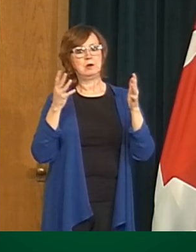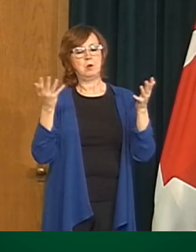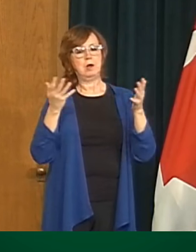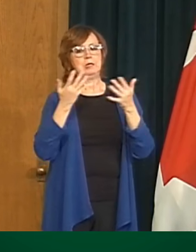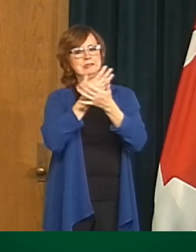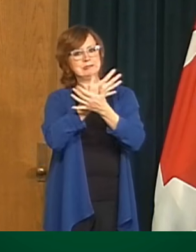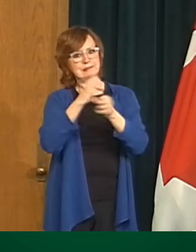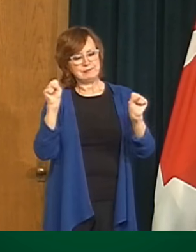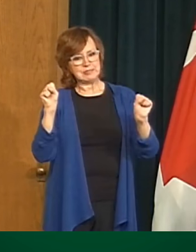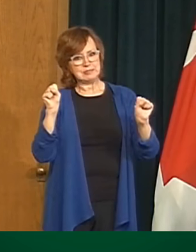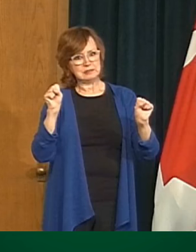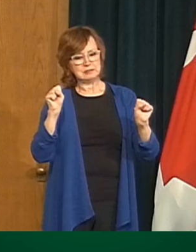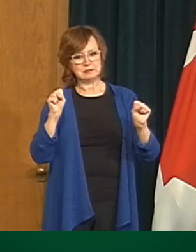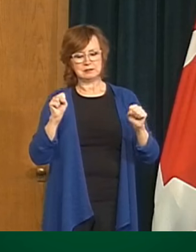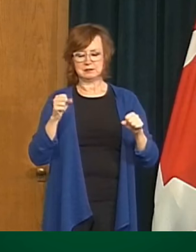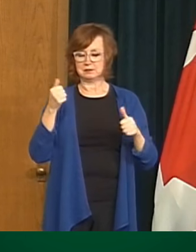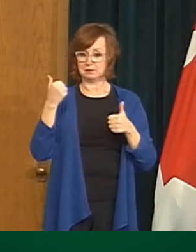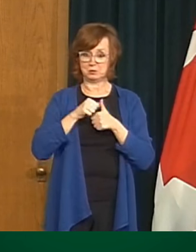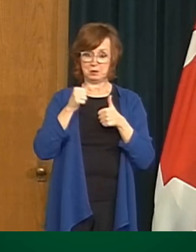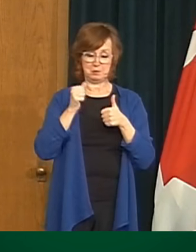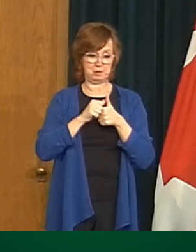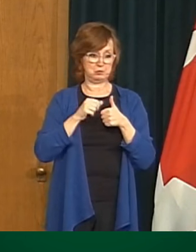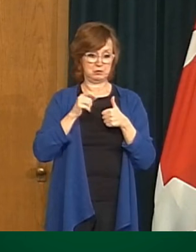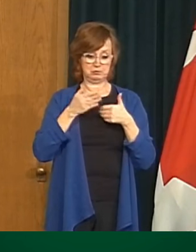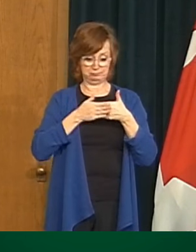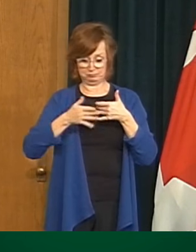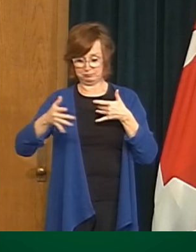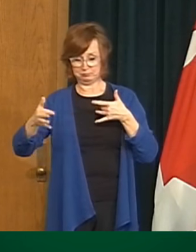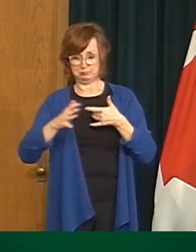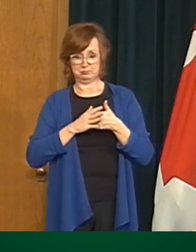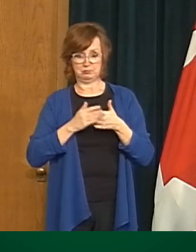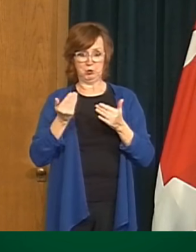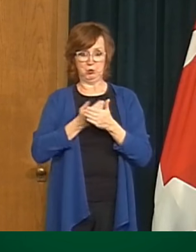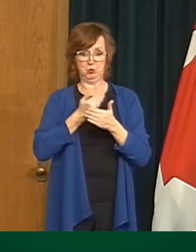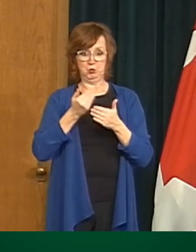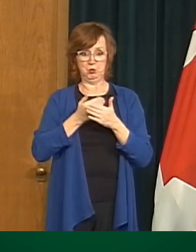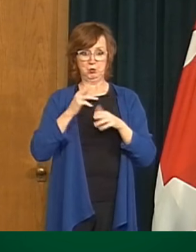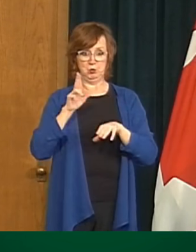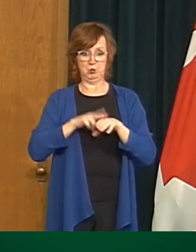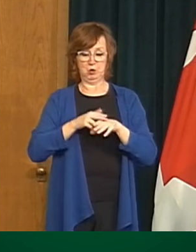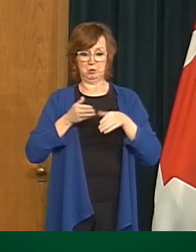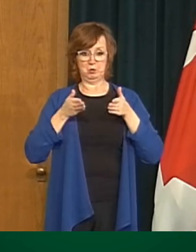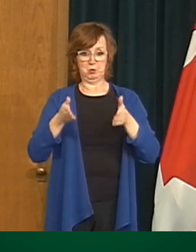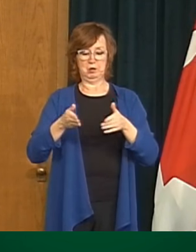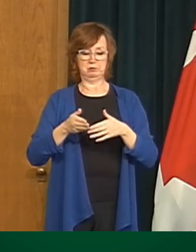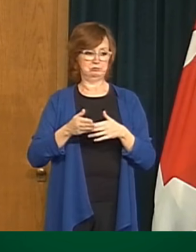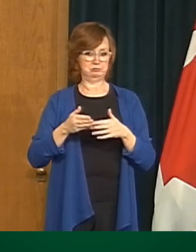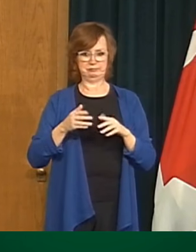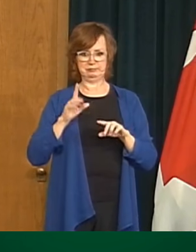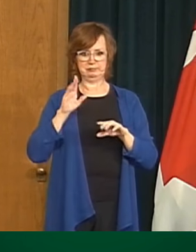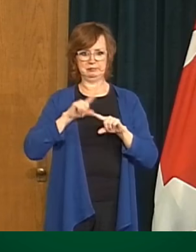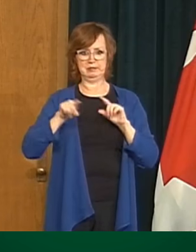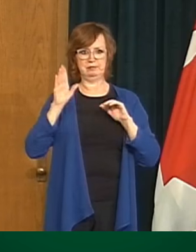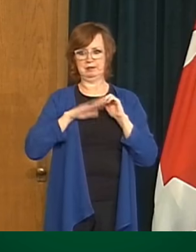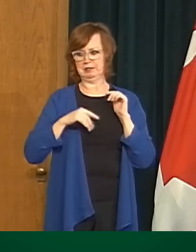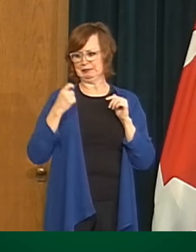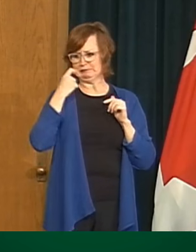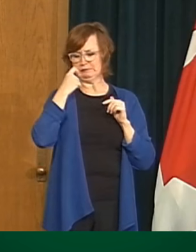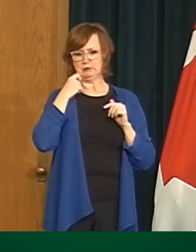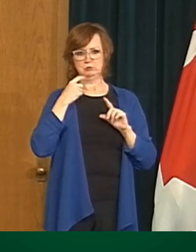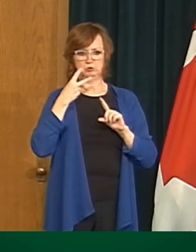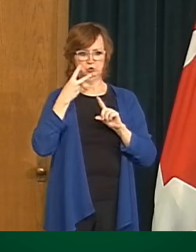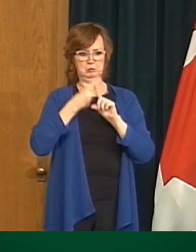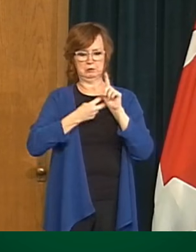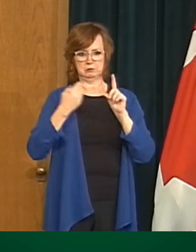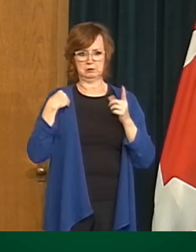we are entering a time of a new normal where things are different than they were just a few months ago, and that will quite